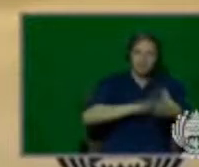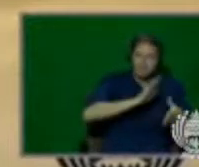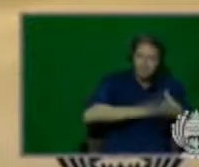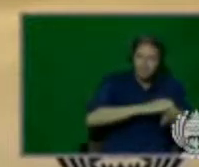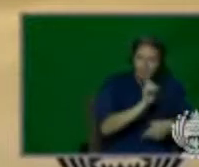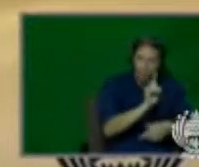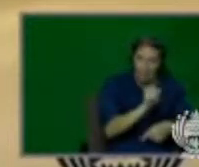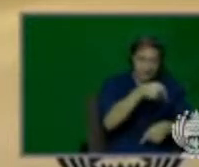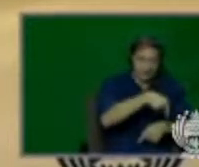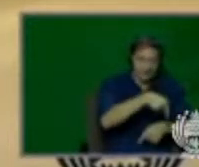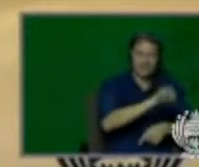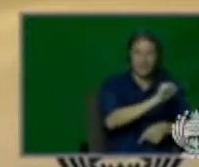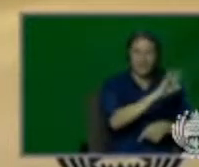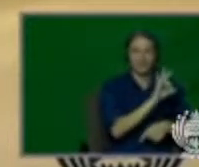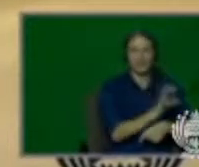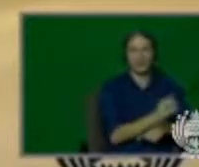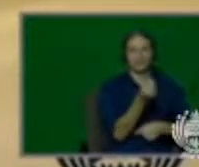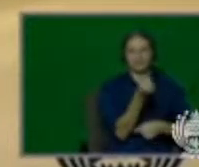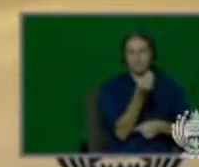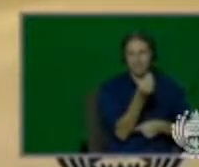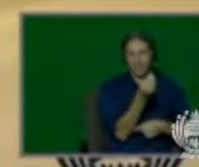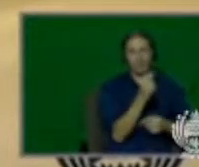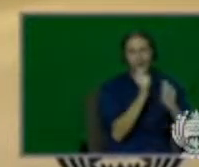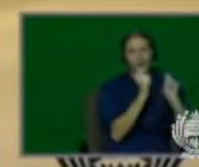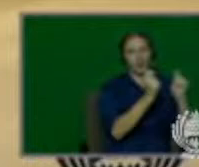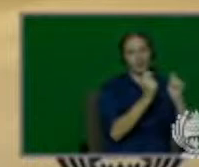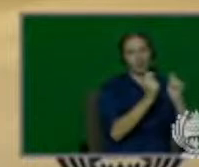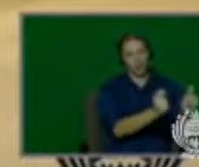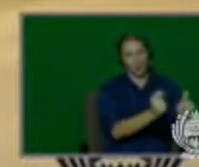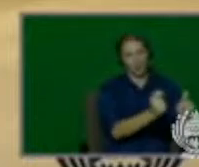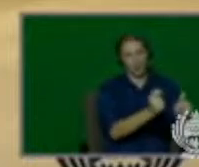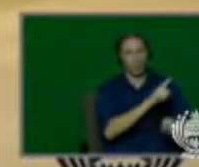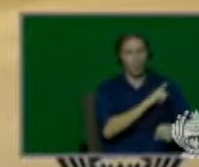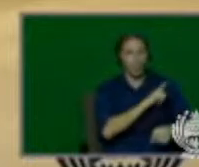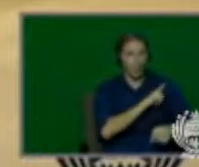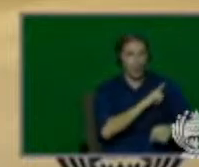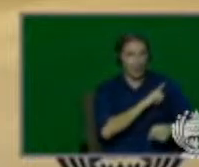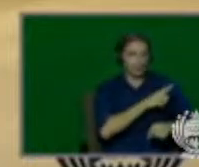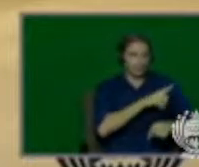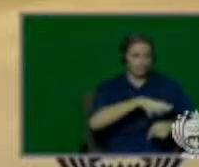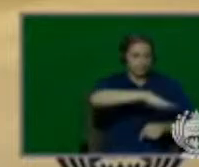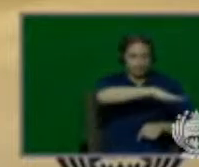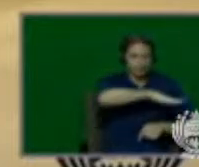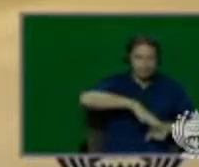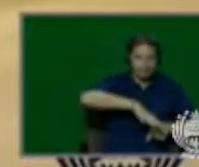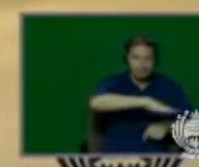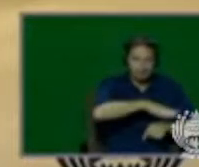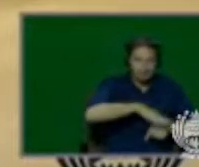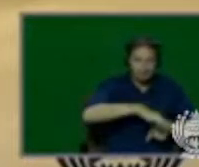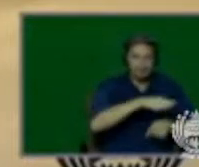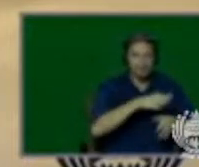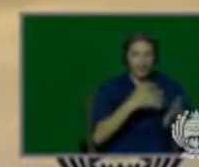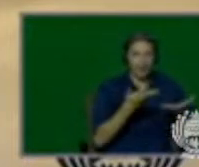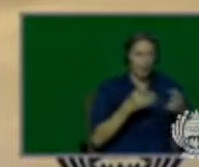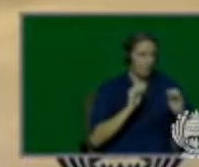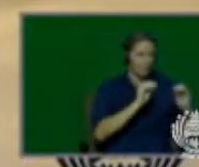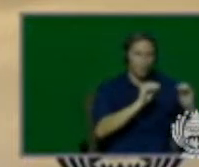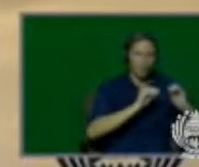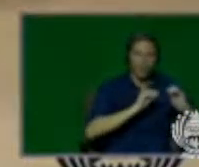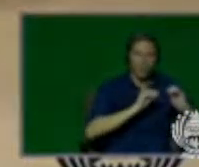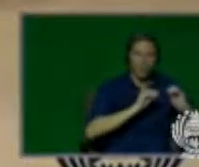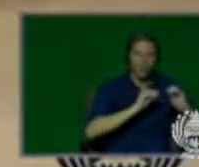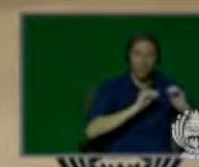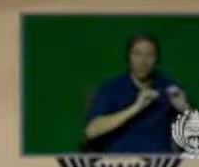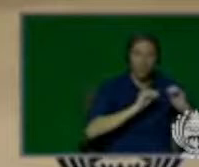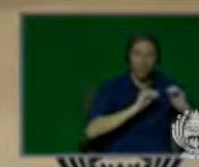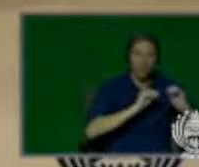is affected by two things: the spatial dimension, and secondly, the cost of transport. And